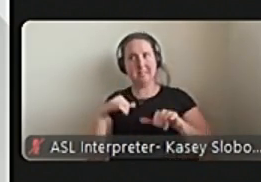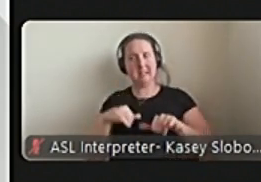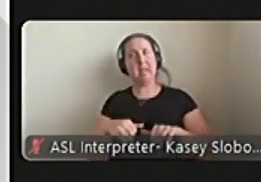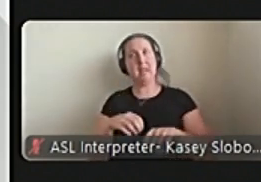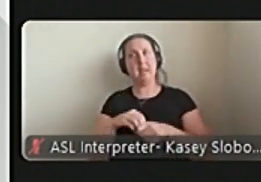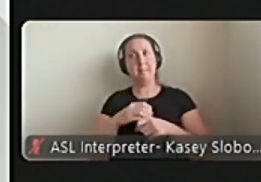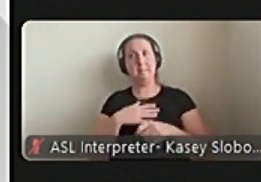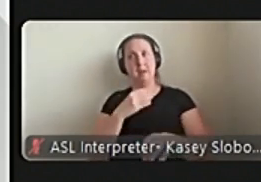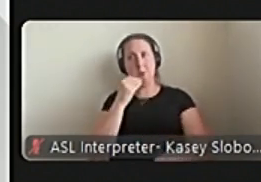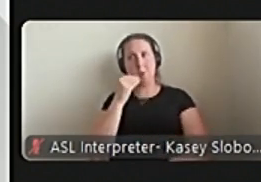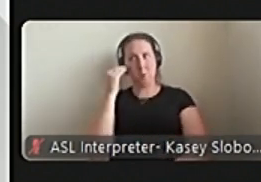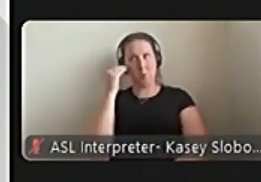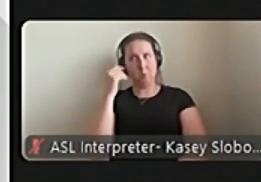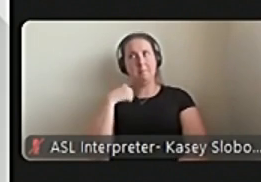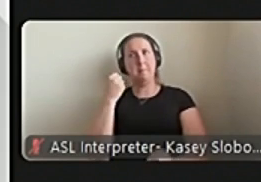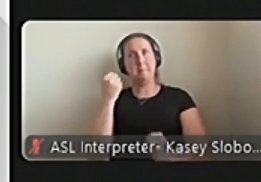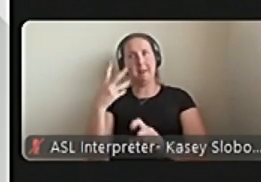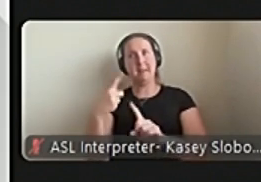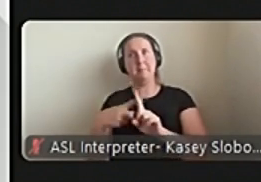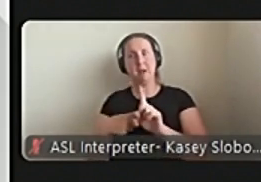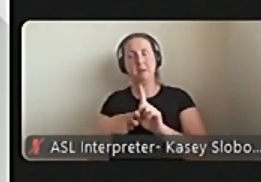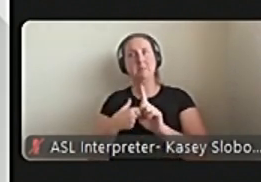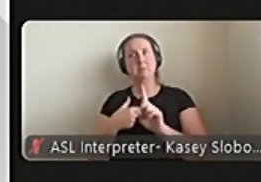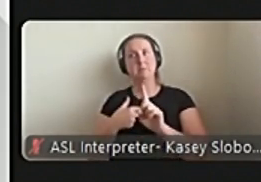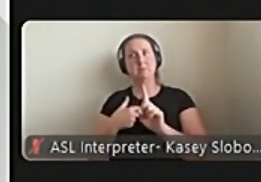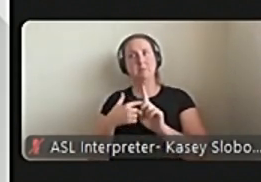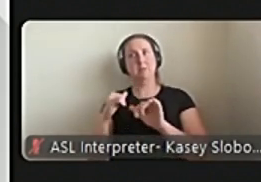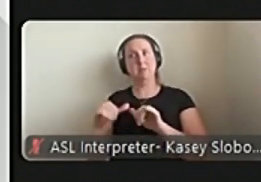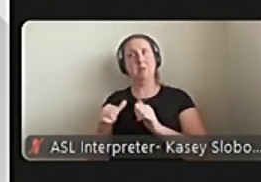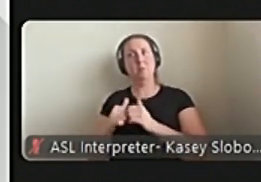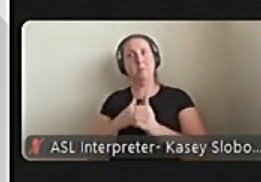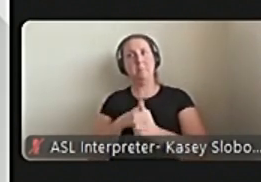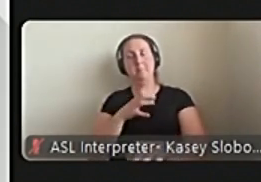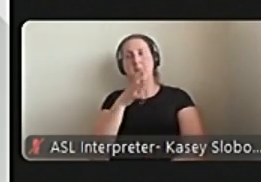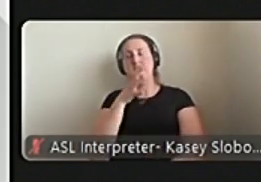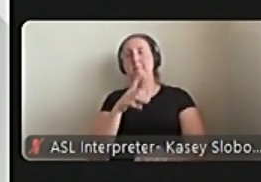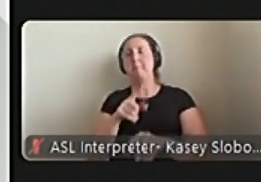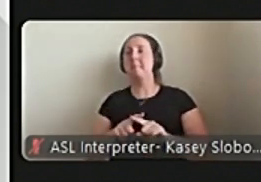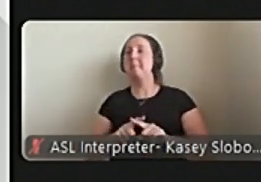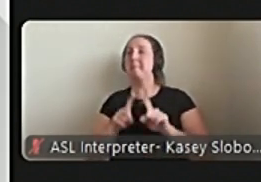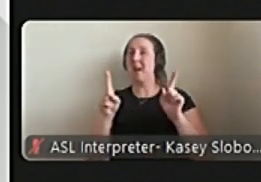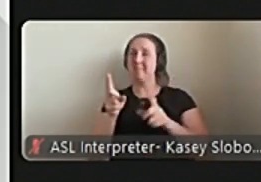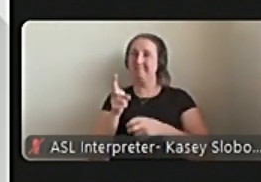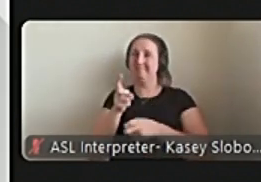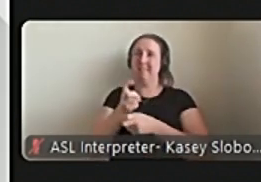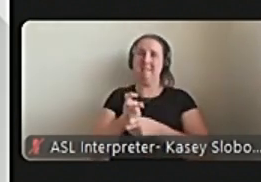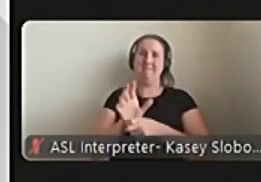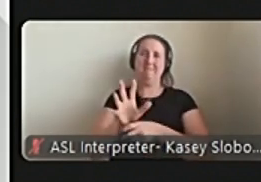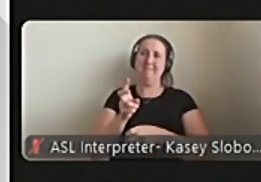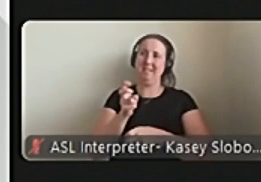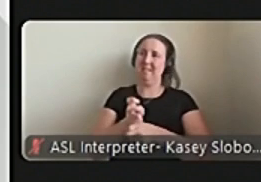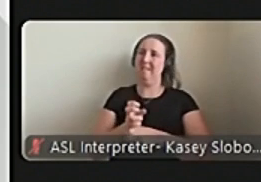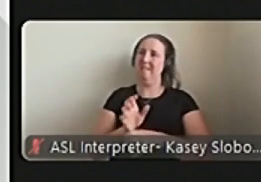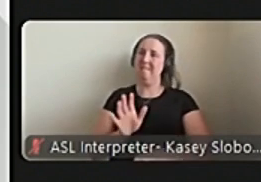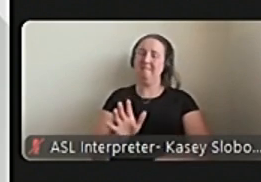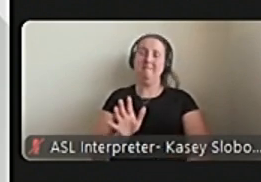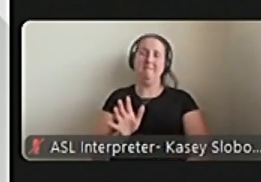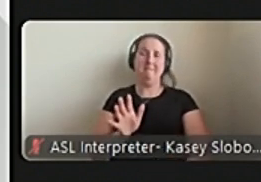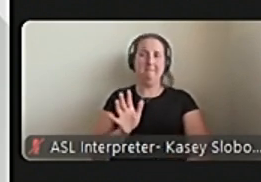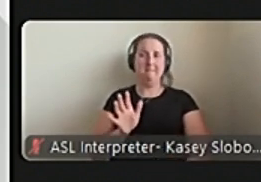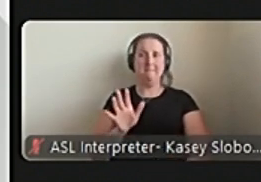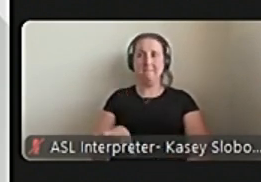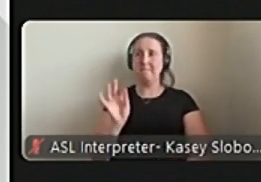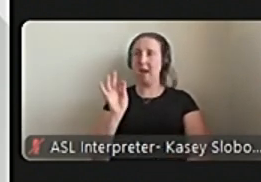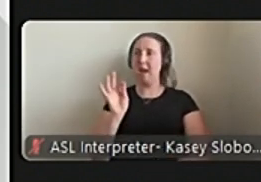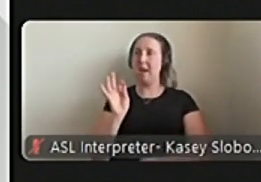months, 24/7. Yeah. I was doing that. But It's very, very hard Yeah. to find appropriate